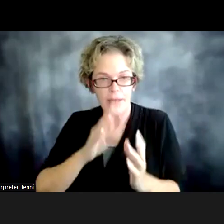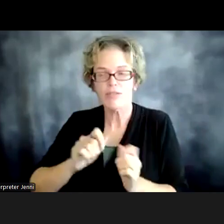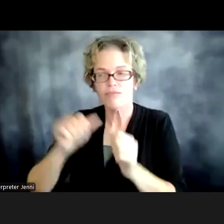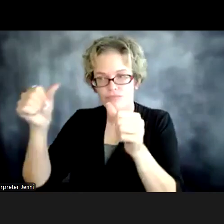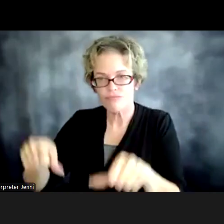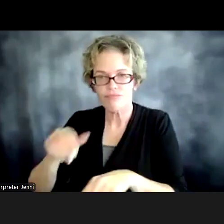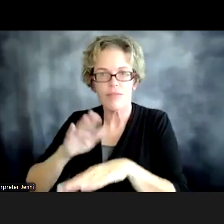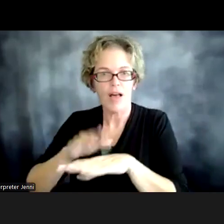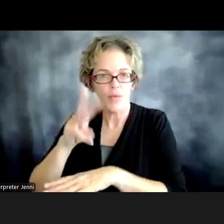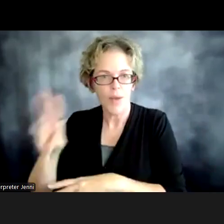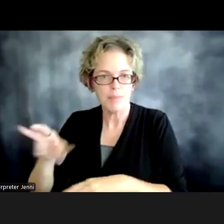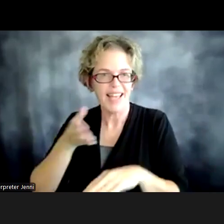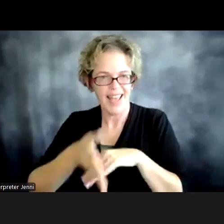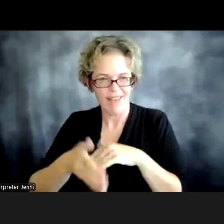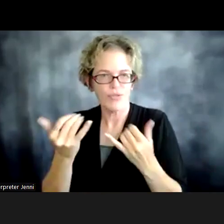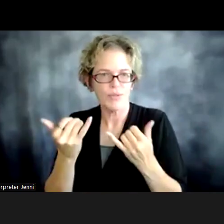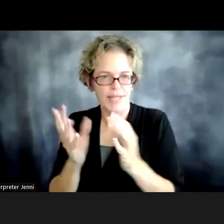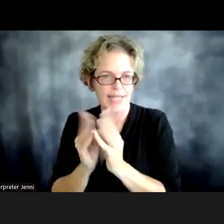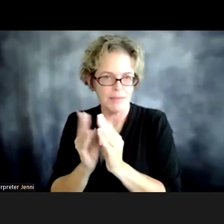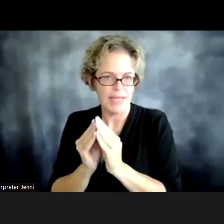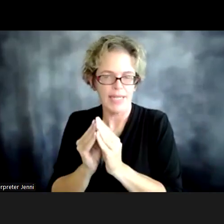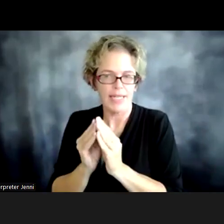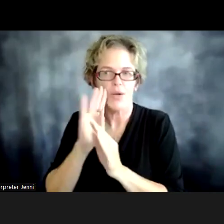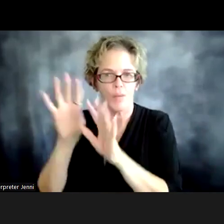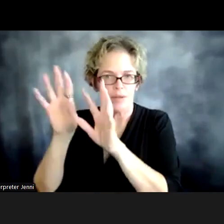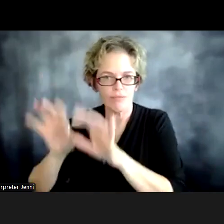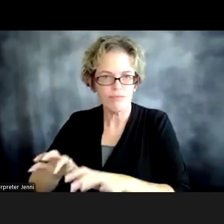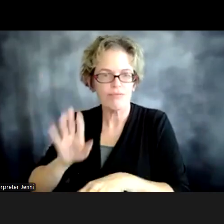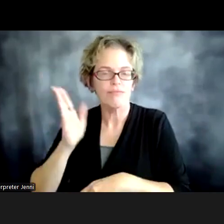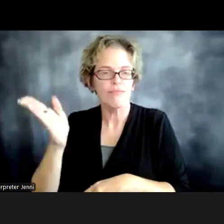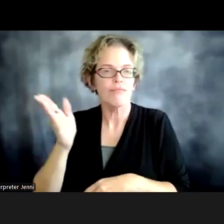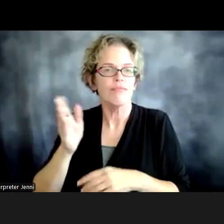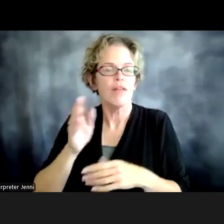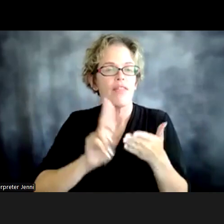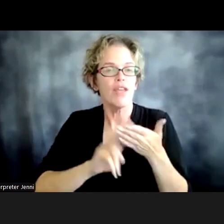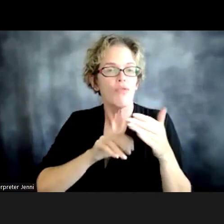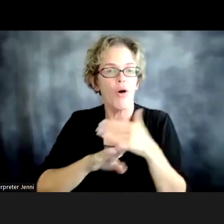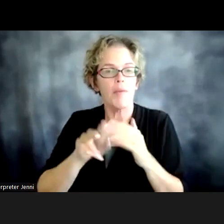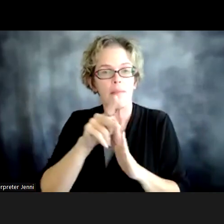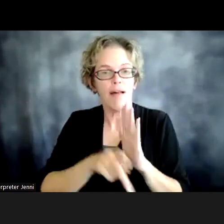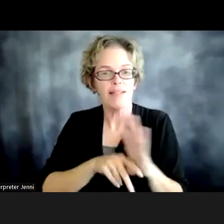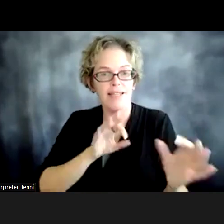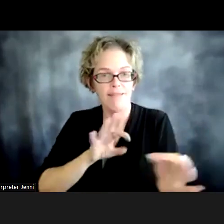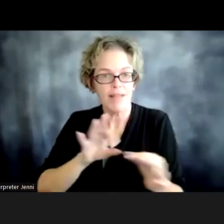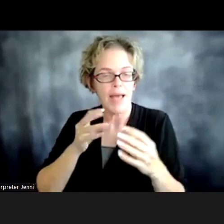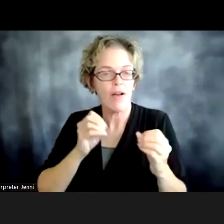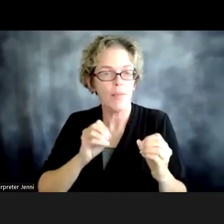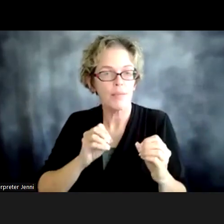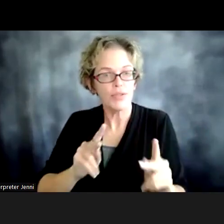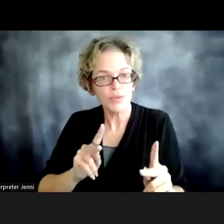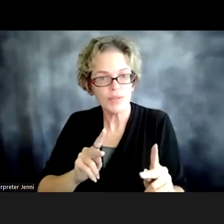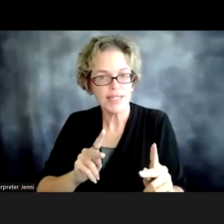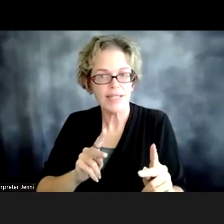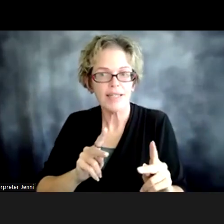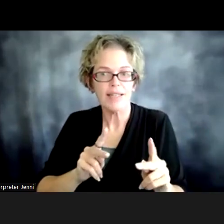after today's meeting. And the enrollment policy feedback opportunity is